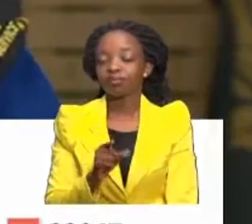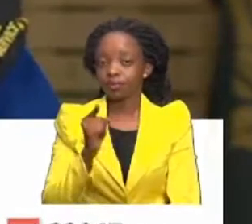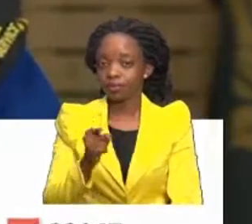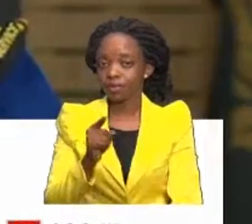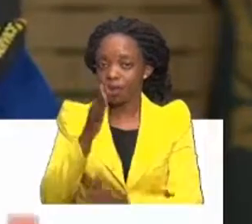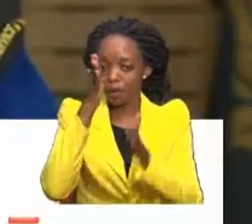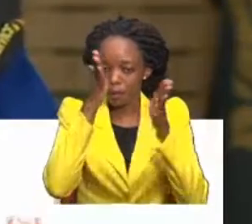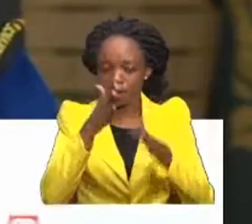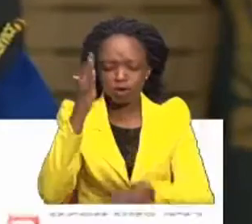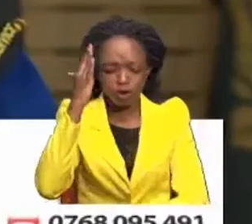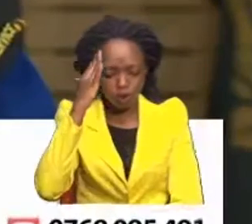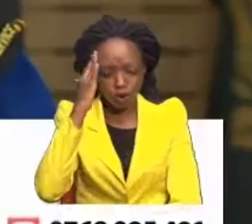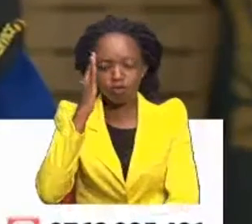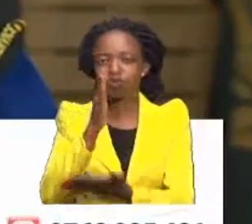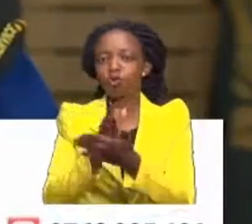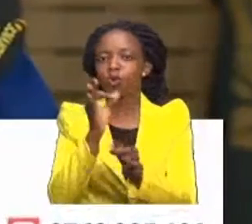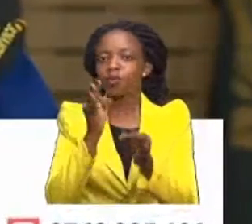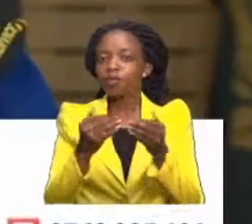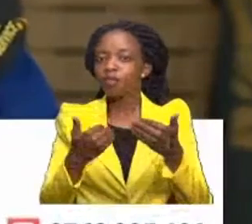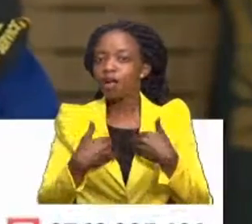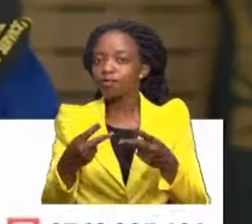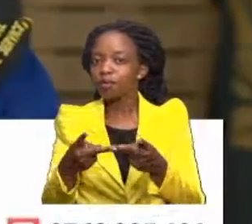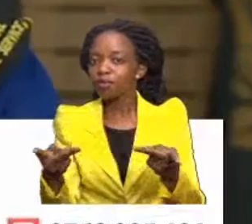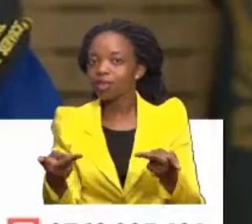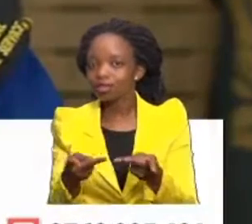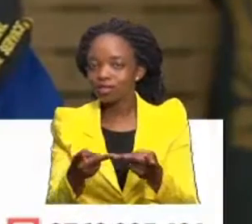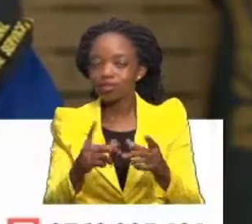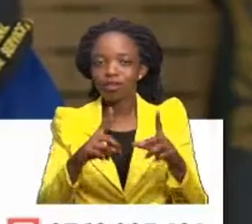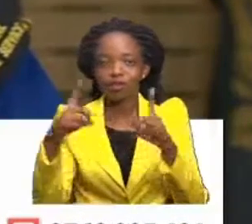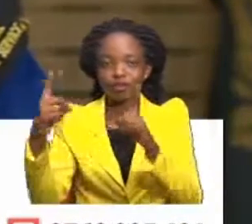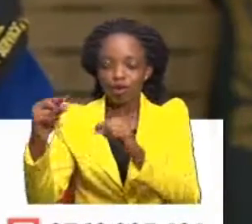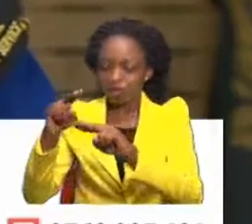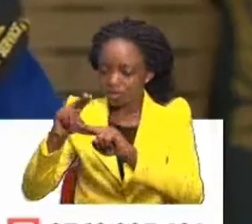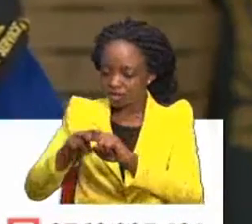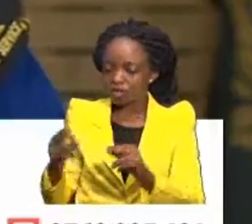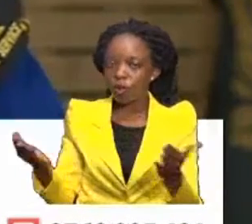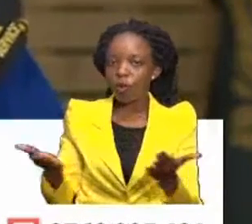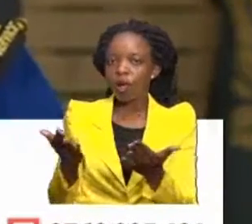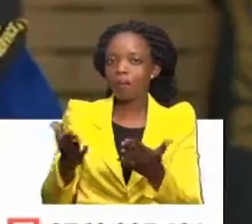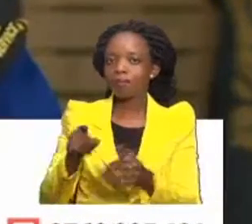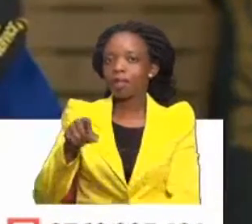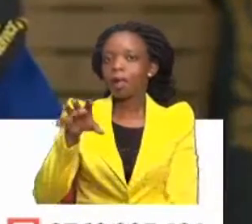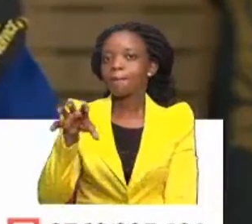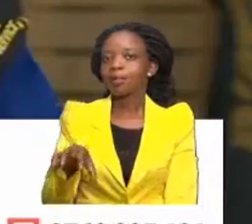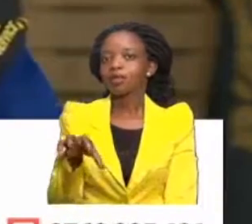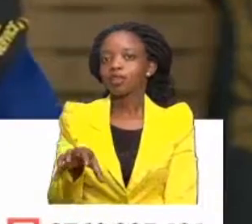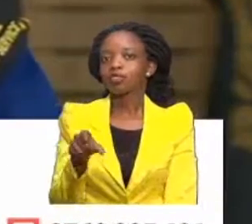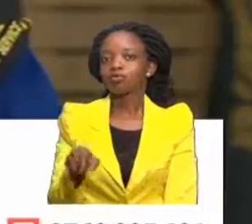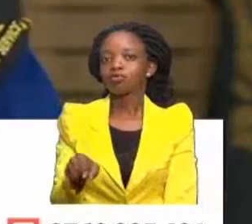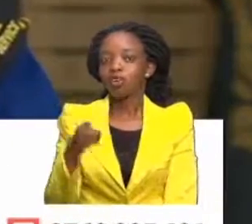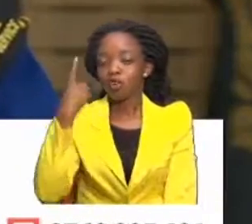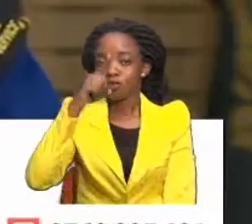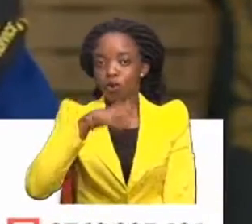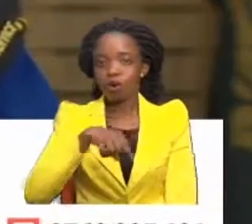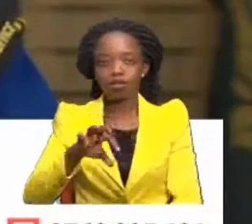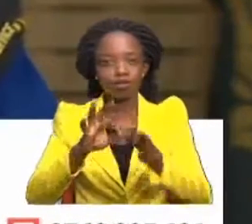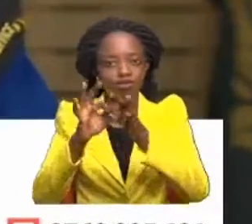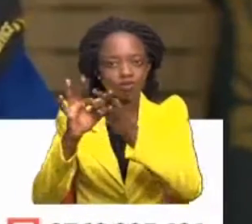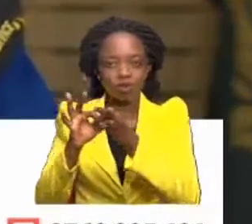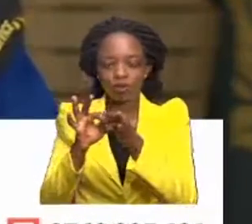you to know if you have a place to go in, to sit in that matatu. So for us to